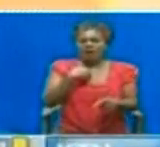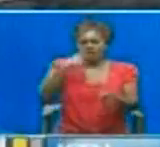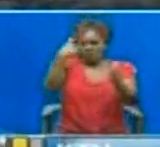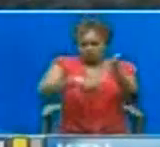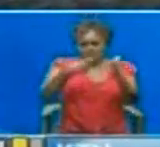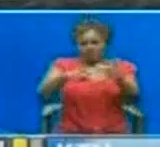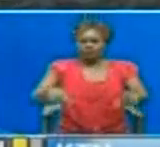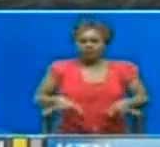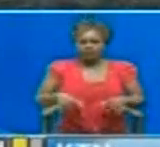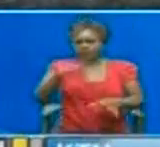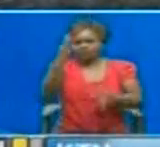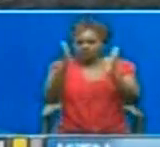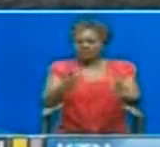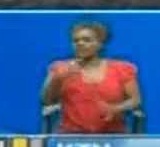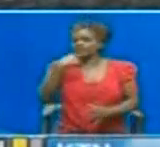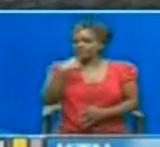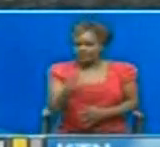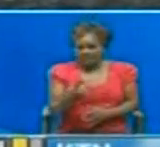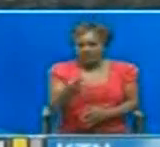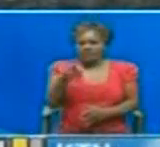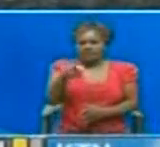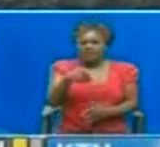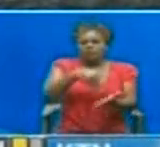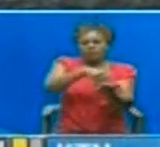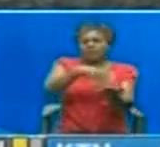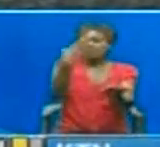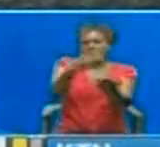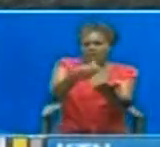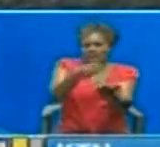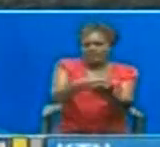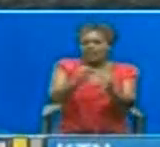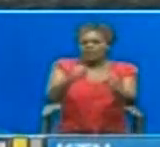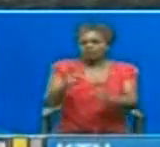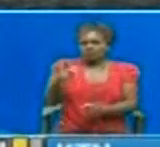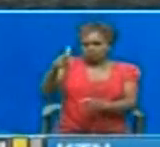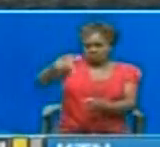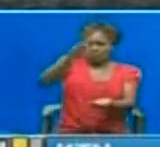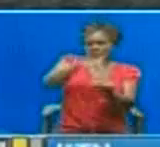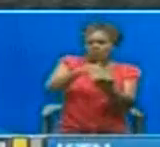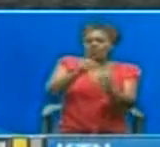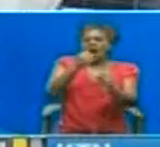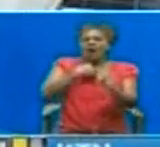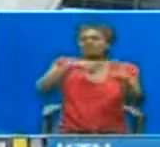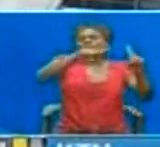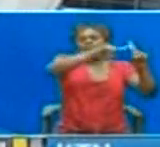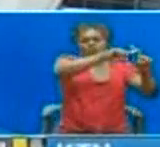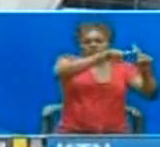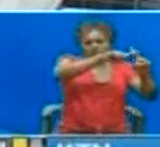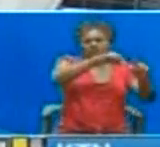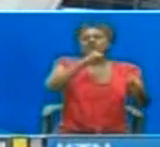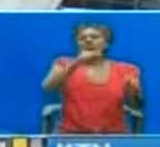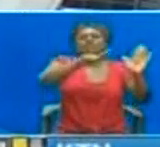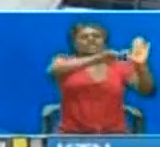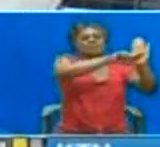of living. Analysts are also projecting that the concoction of a weakening shilling and falling oil prices will have a positive rather than